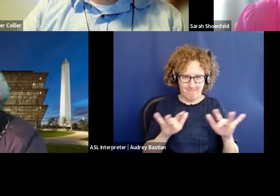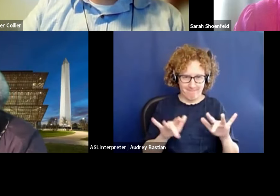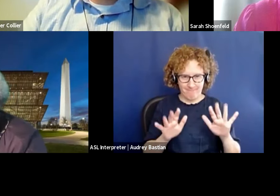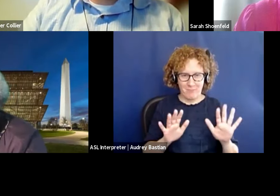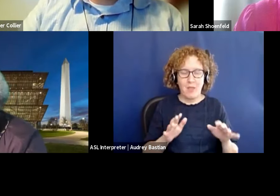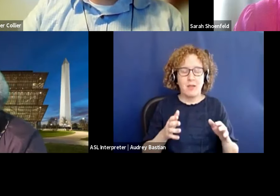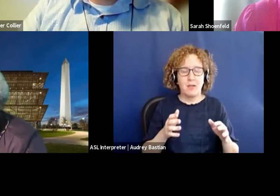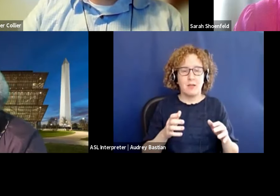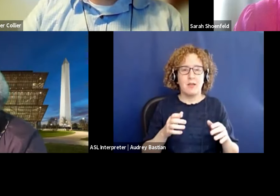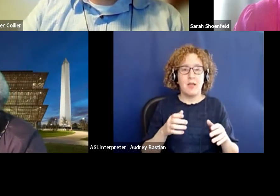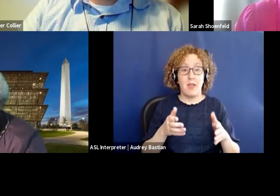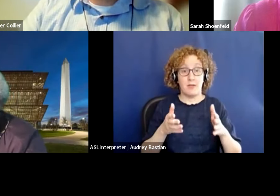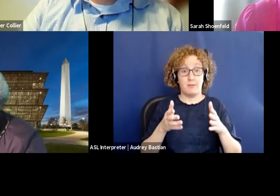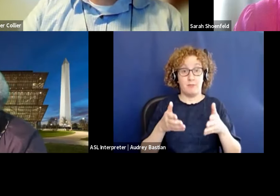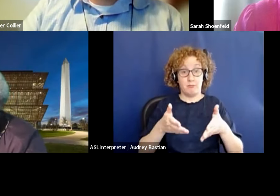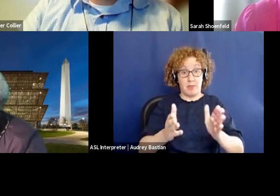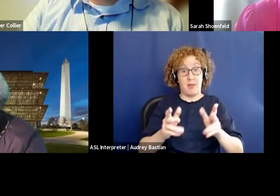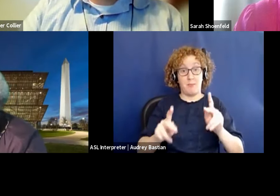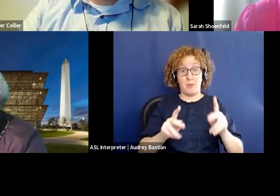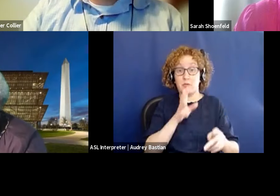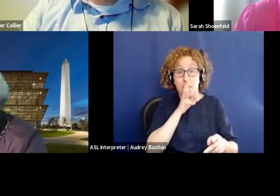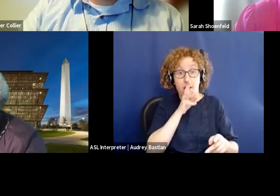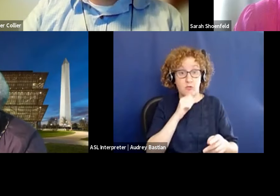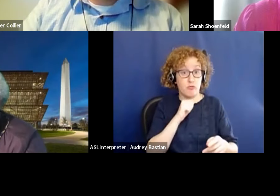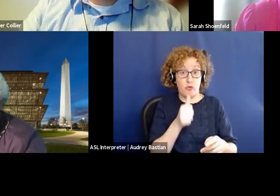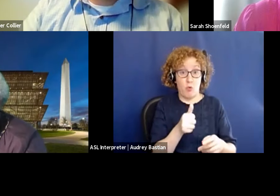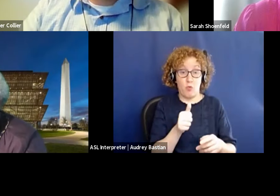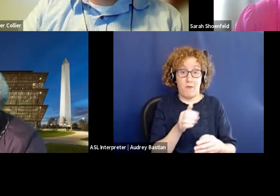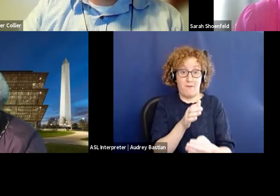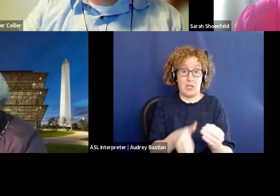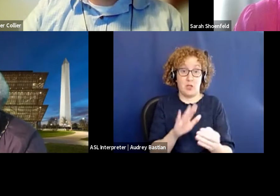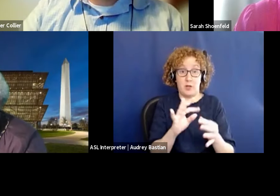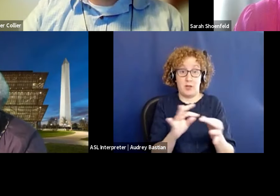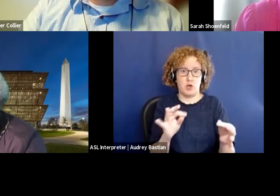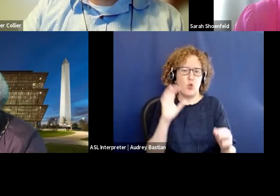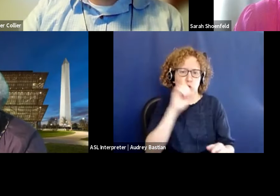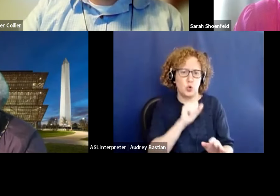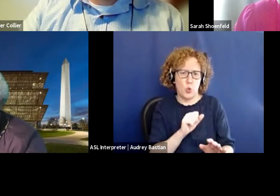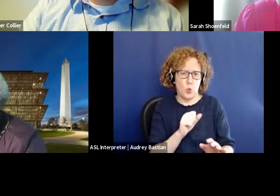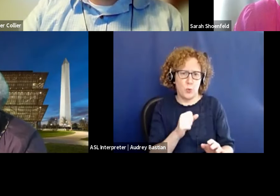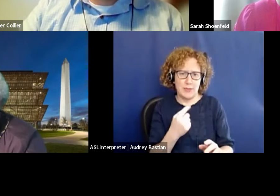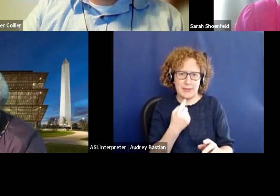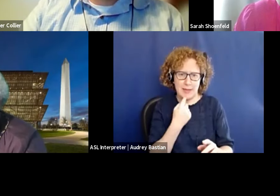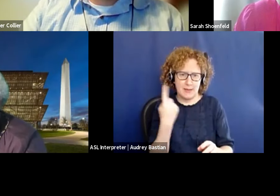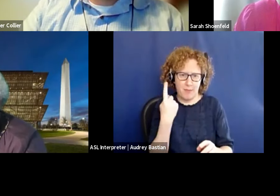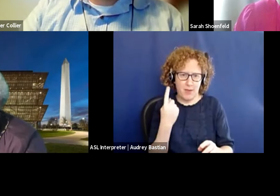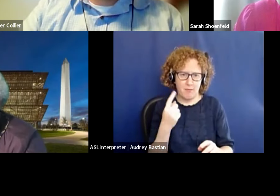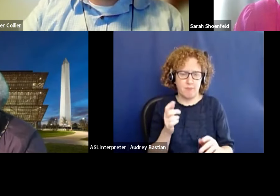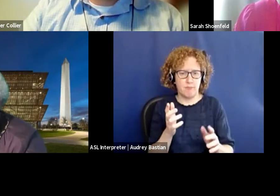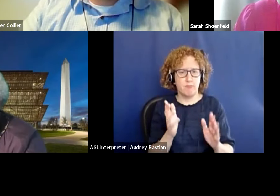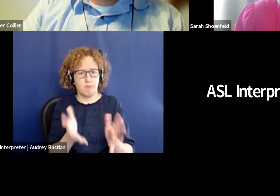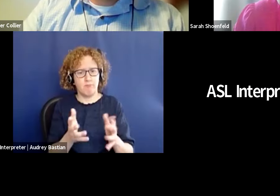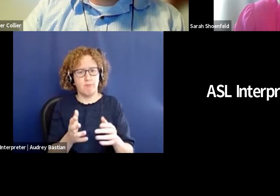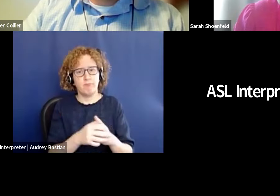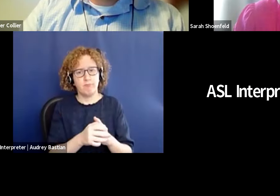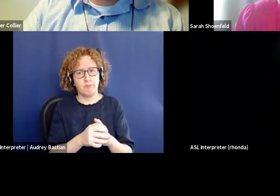talk. Don't try to finish their sentences. Don't assume they're going to say a certain thing. Just